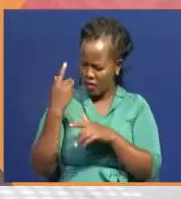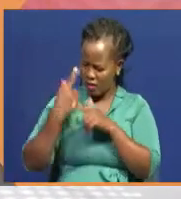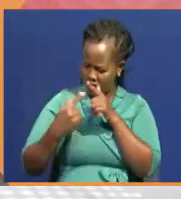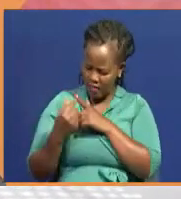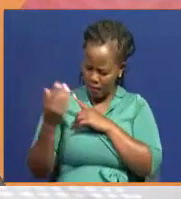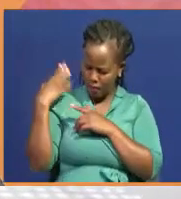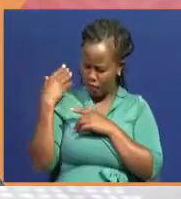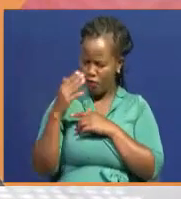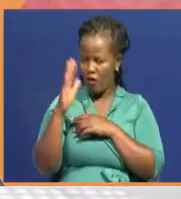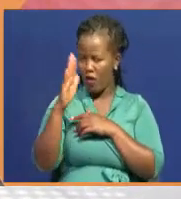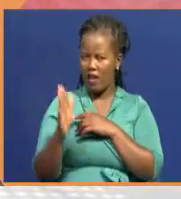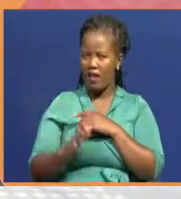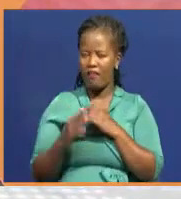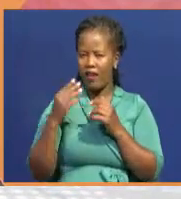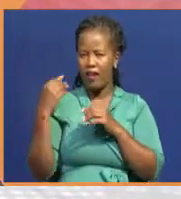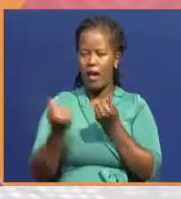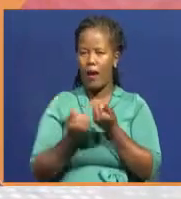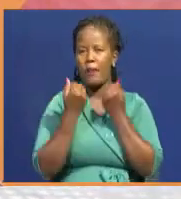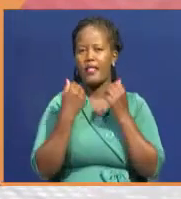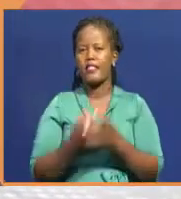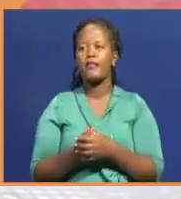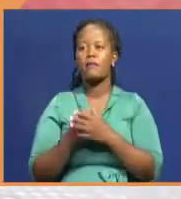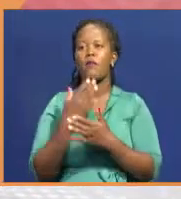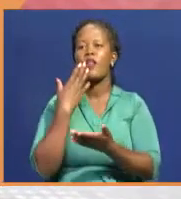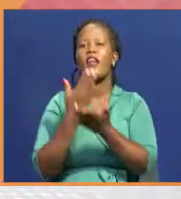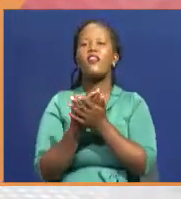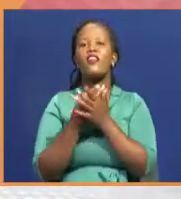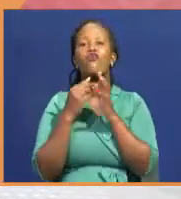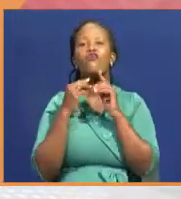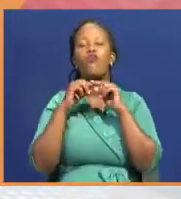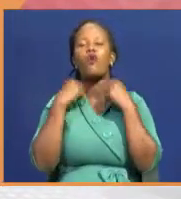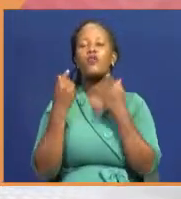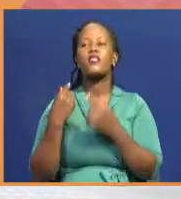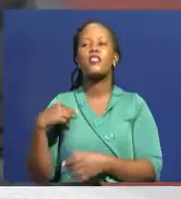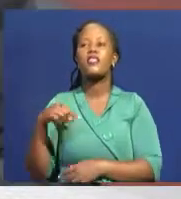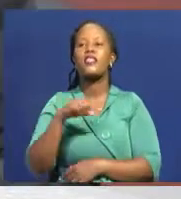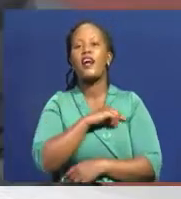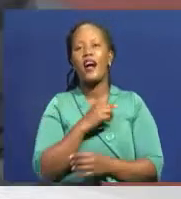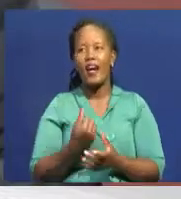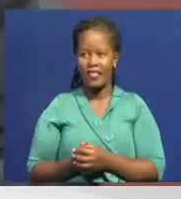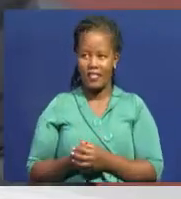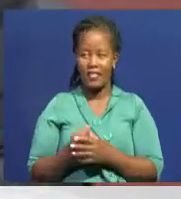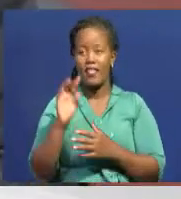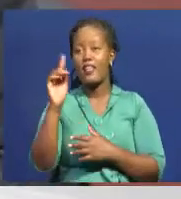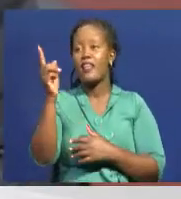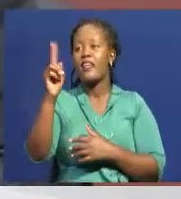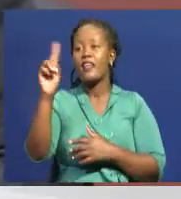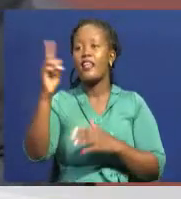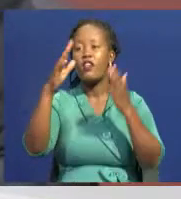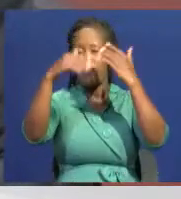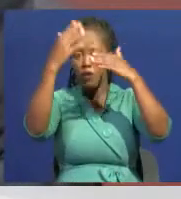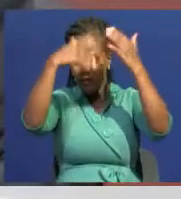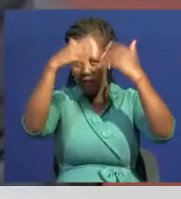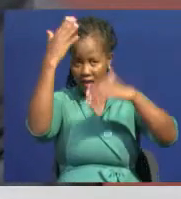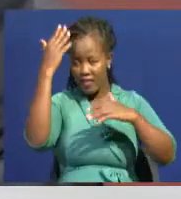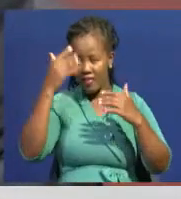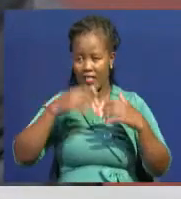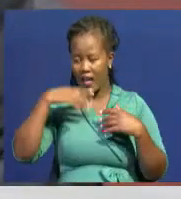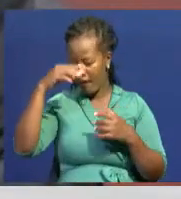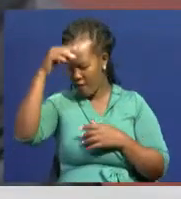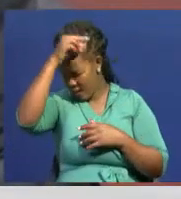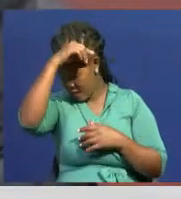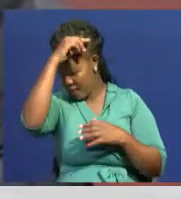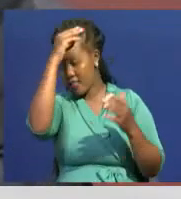a little about that. Yes, thank you for hosting us in the first place. University of Nairobi has a degree program in